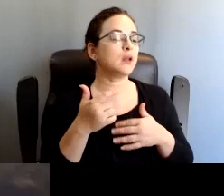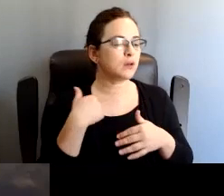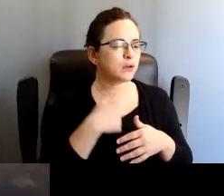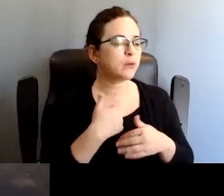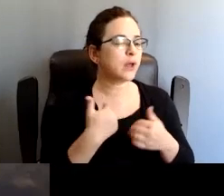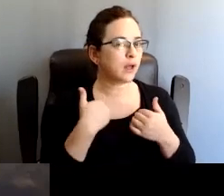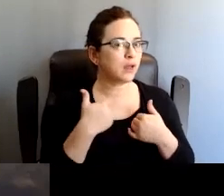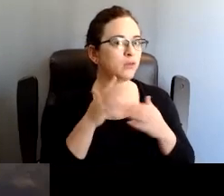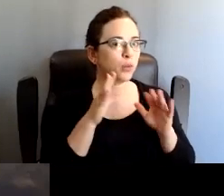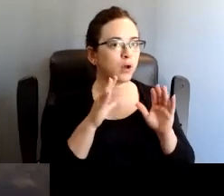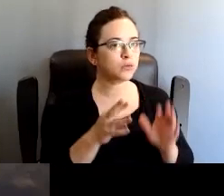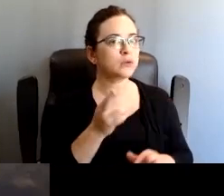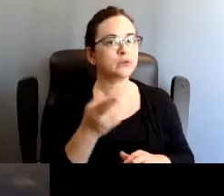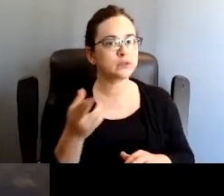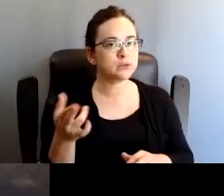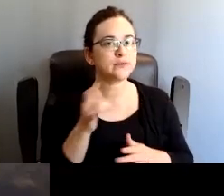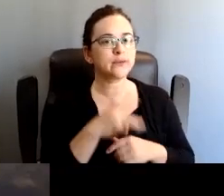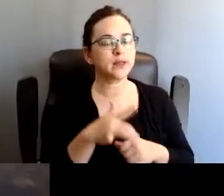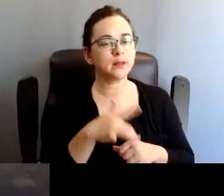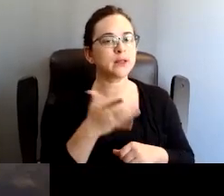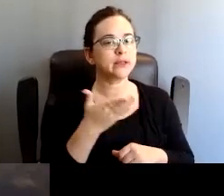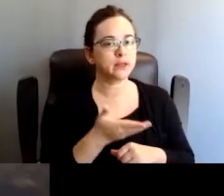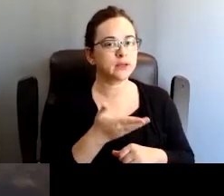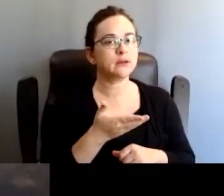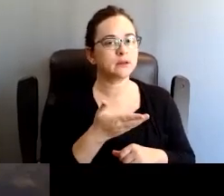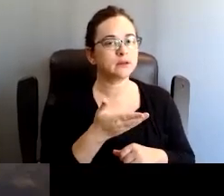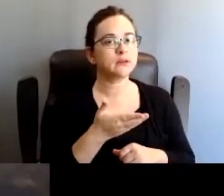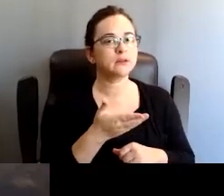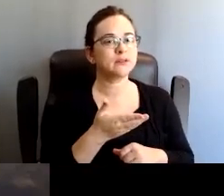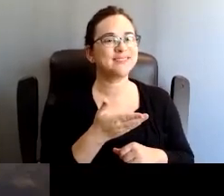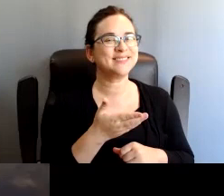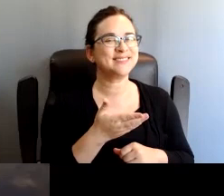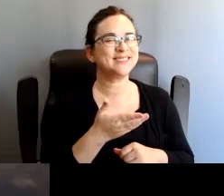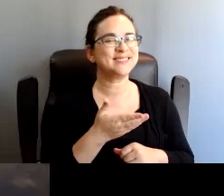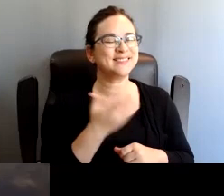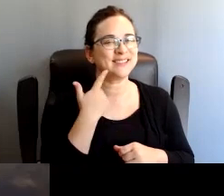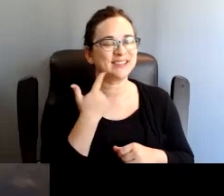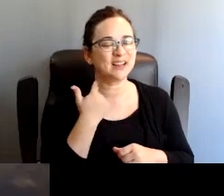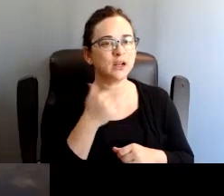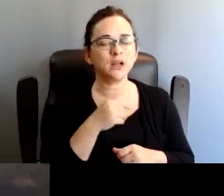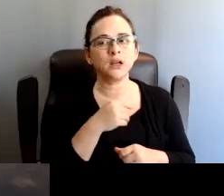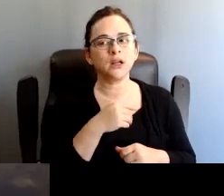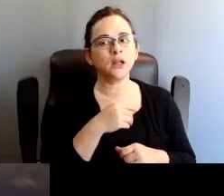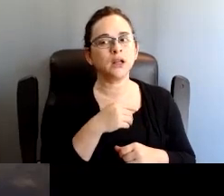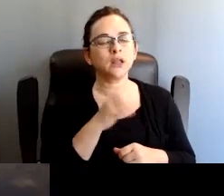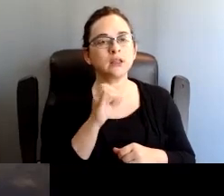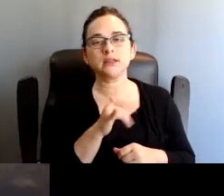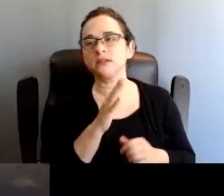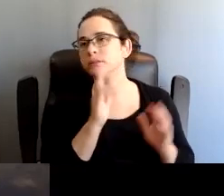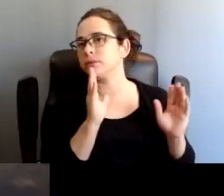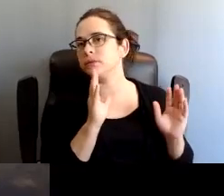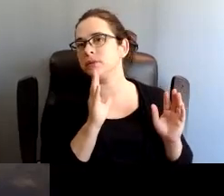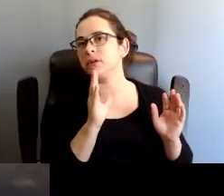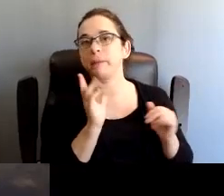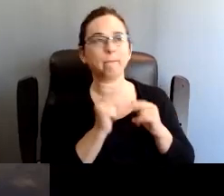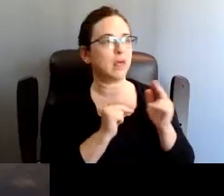wonderful resources, and they have been built. I'm not new to the campus, and it has just been, you know, built on over and